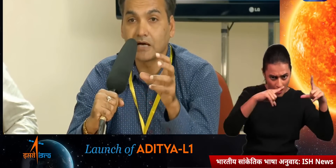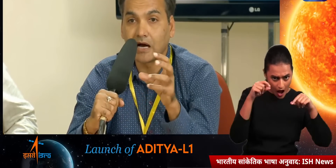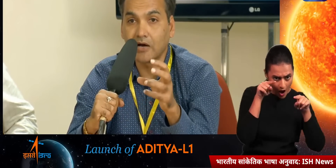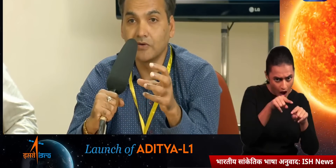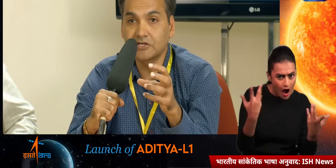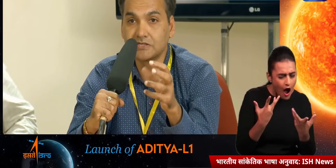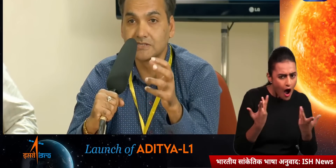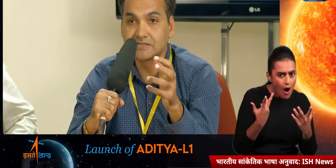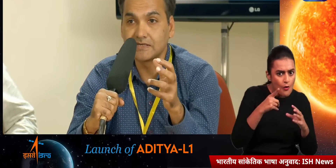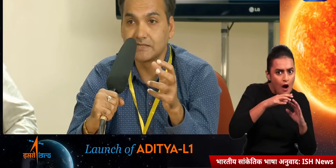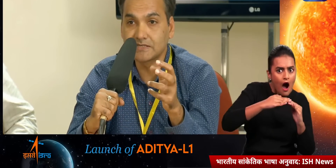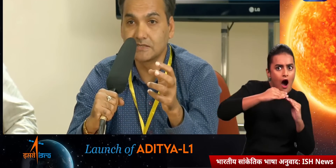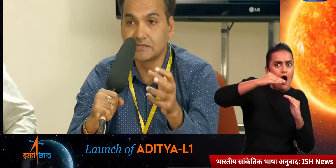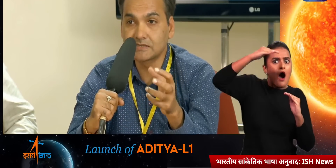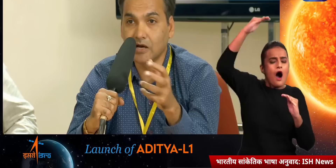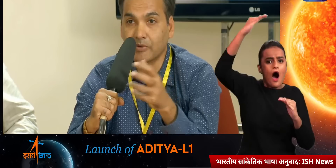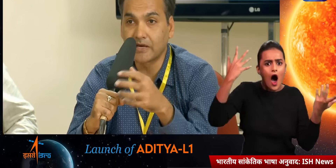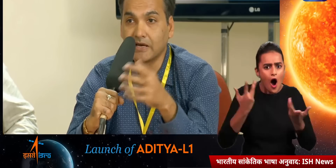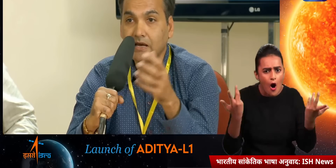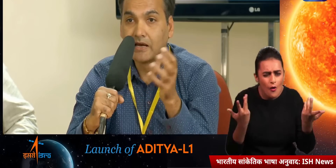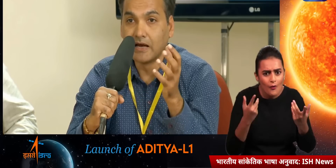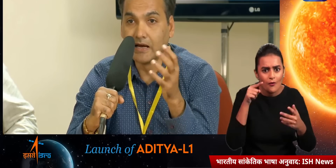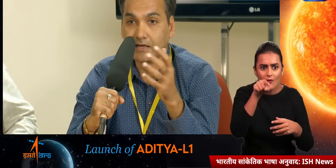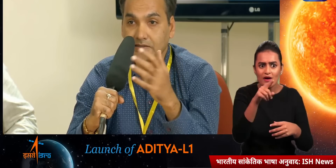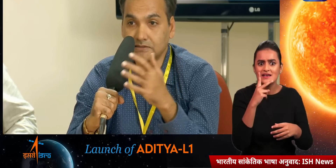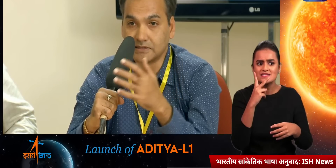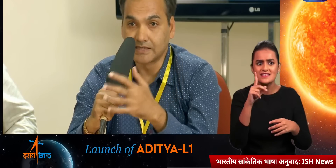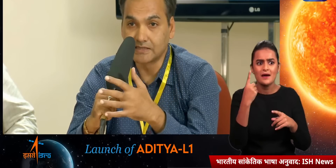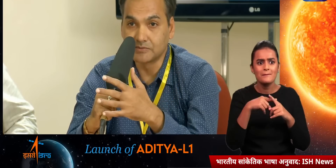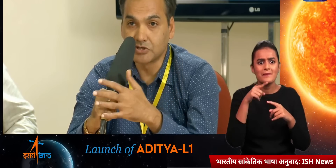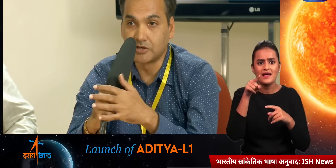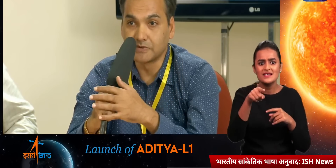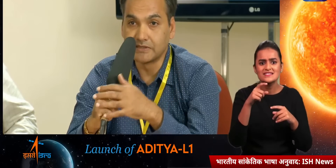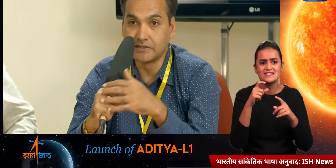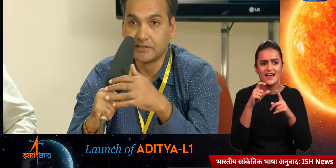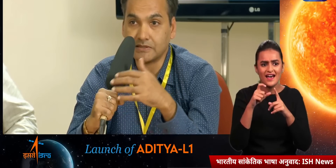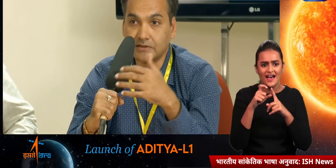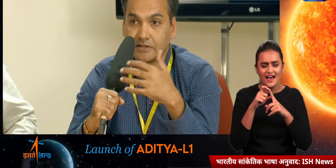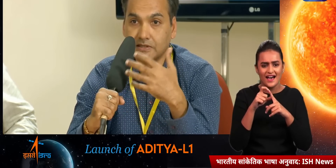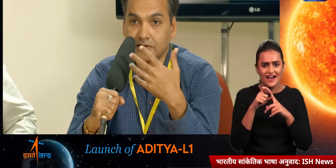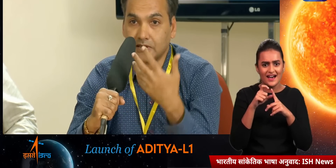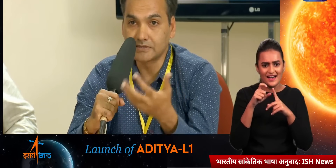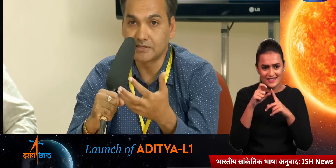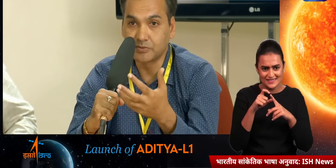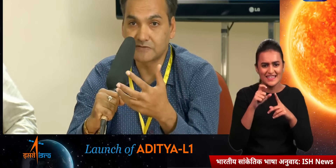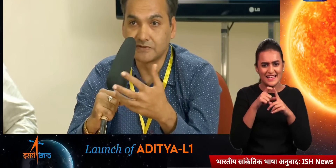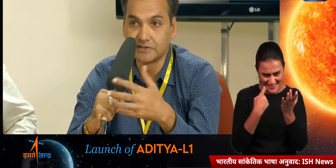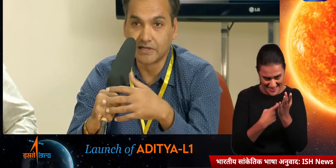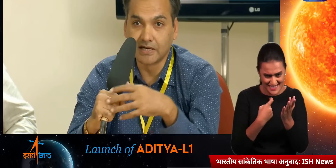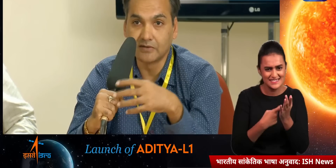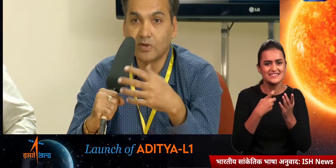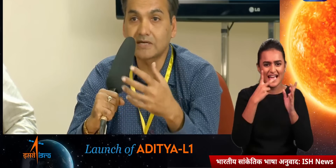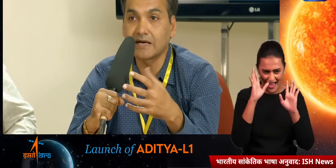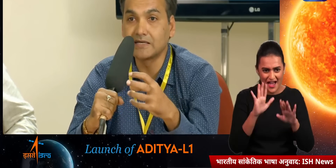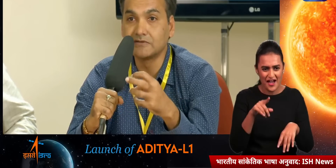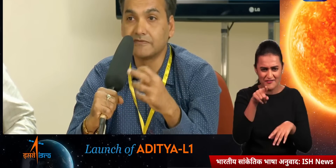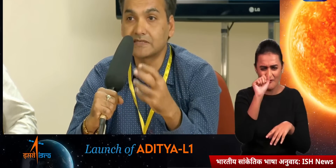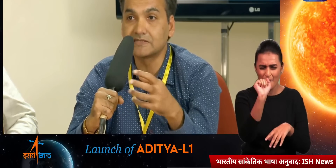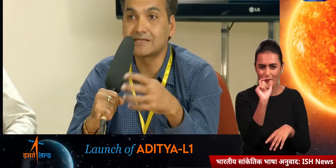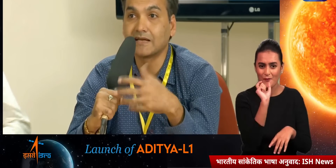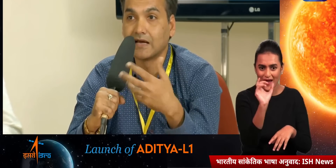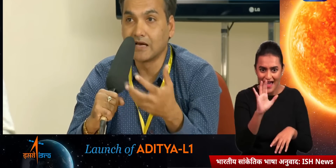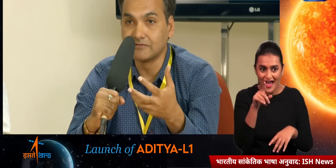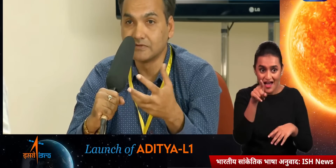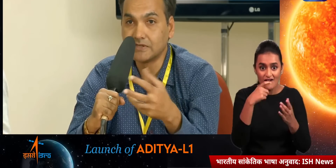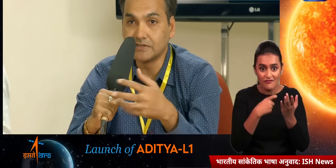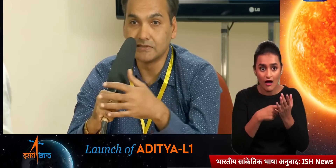and how actually this radiation is coming and getting absorbed in the Earth atmosphere, and what kind of effect